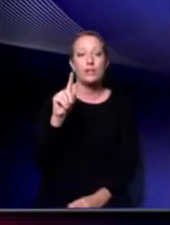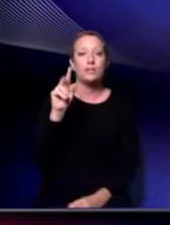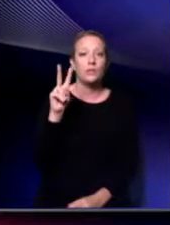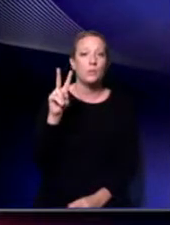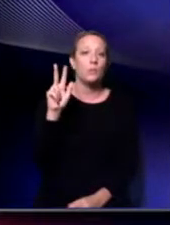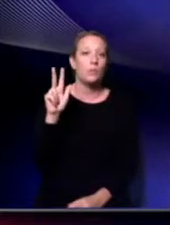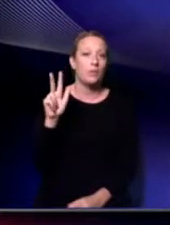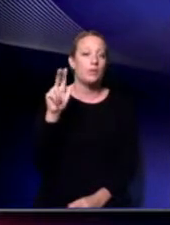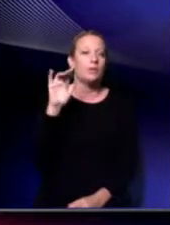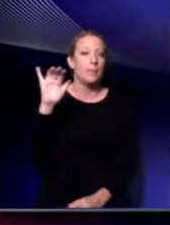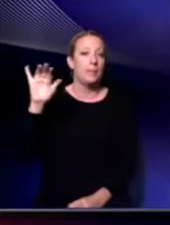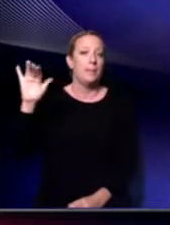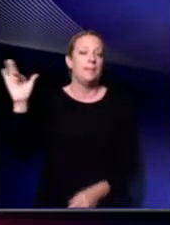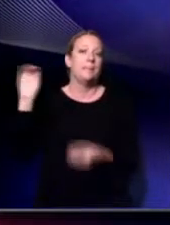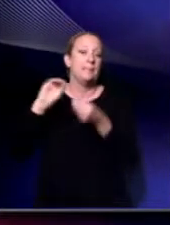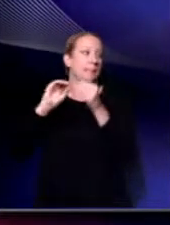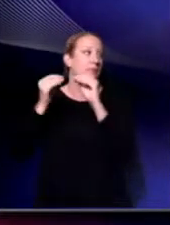and 7.04.